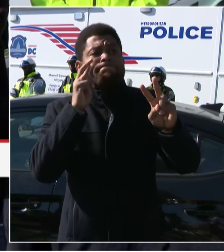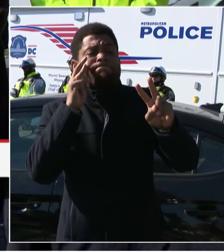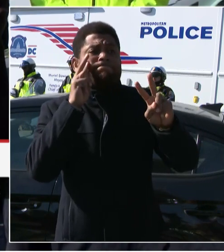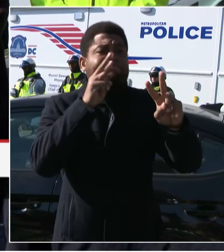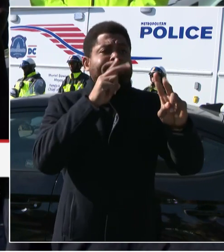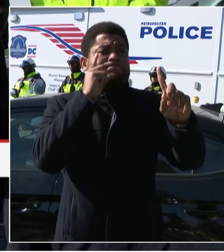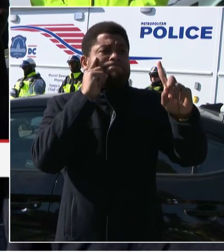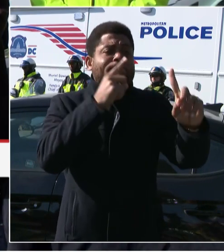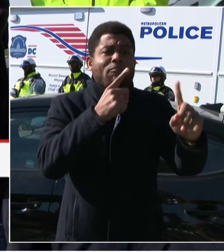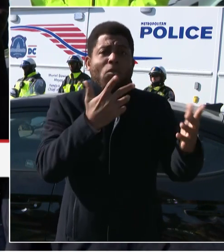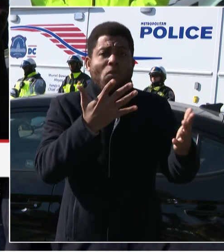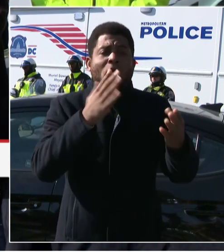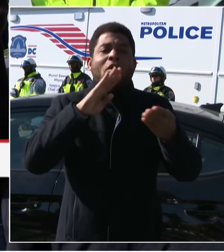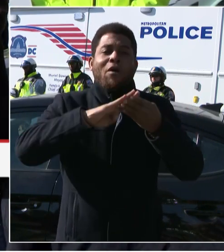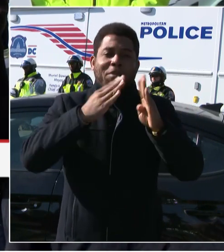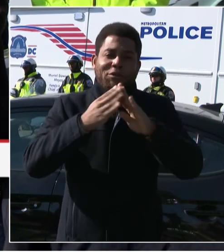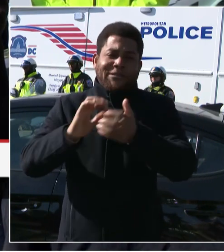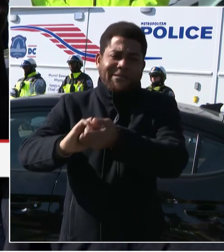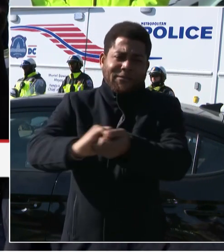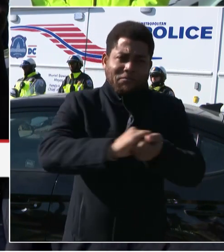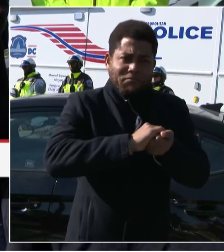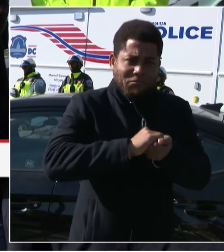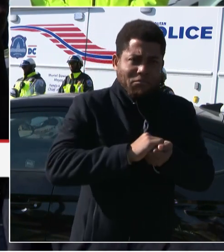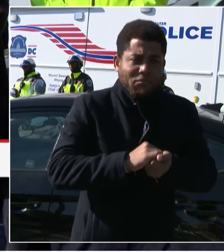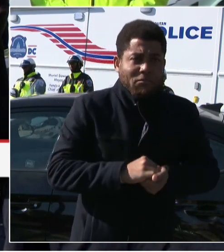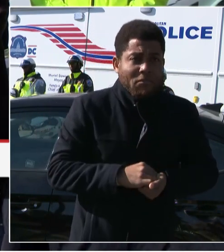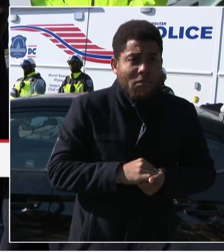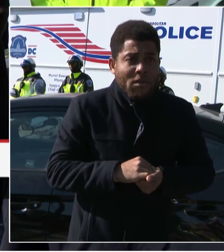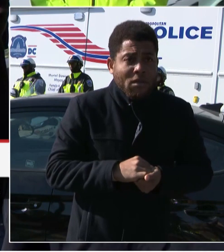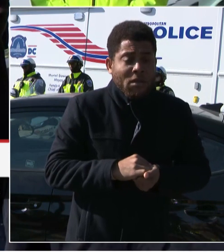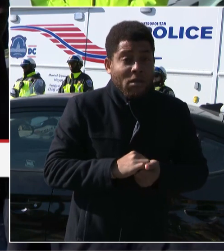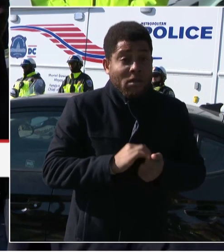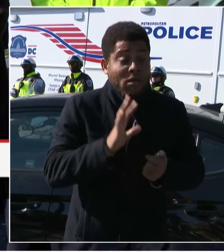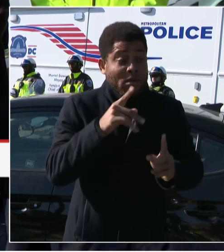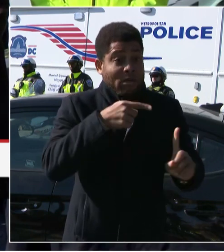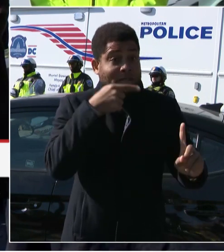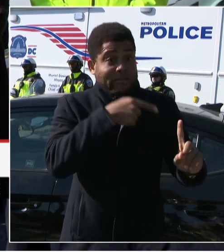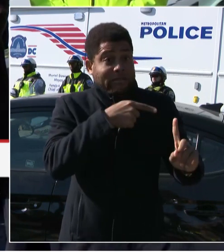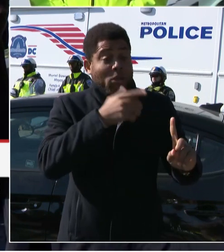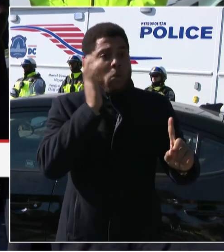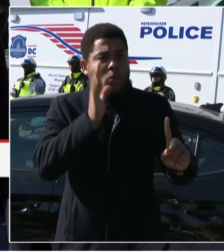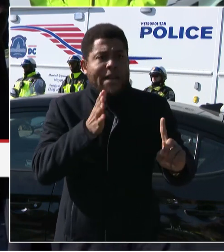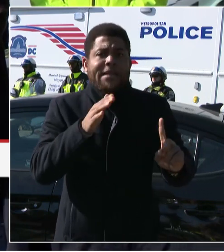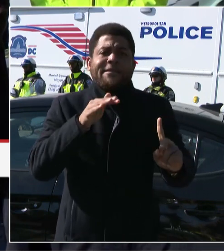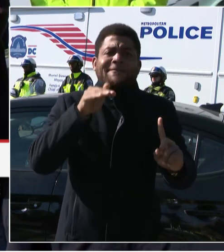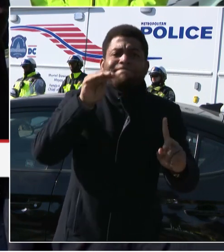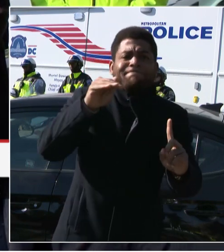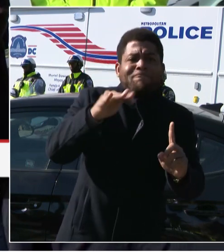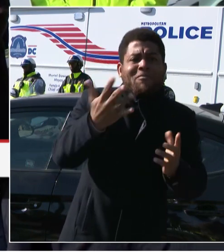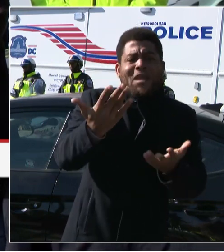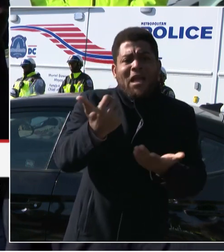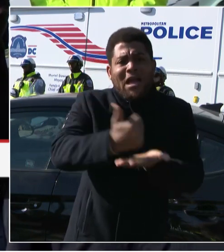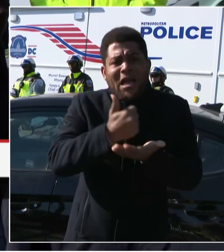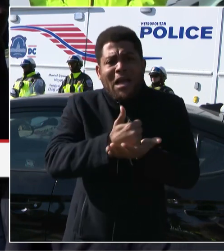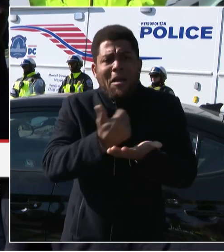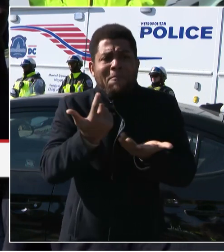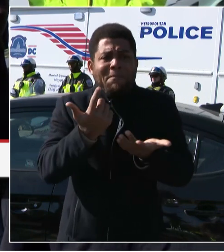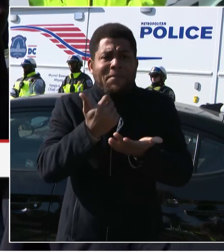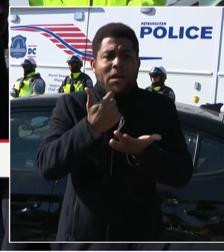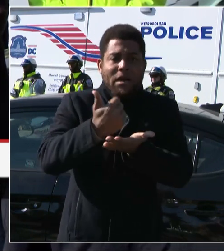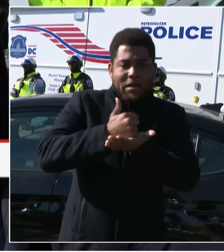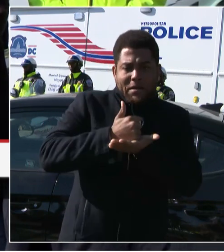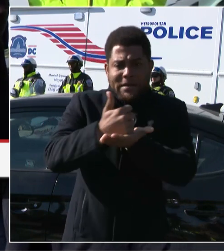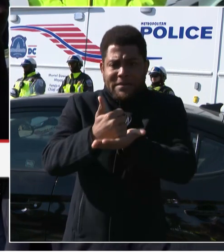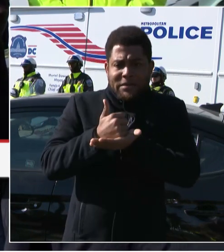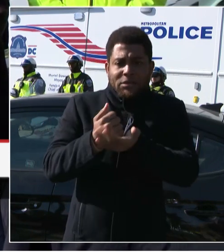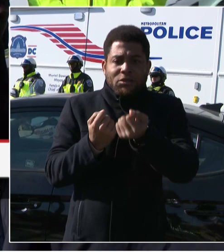know that she will quickly ask for the community's help and help us think through more